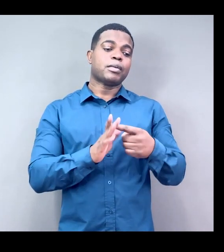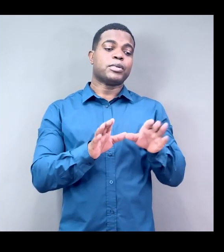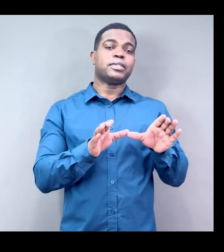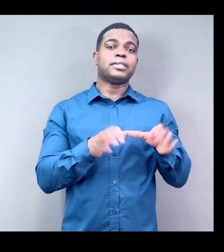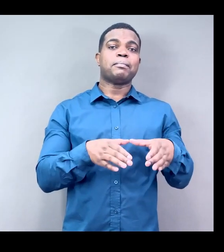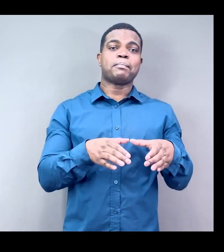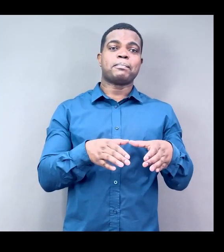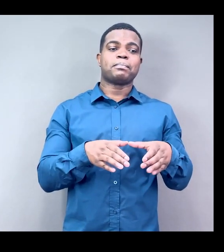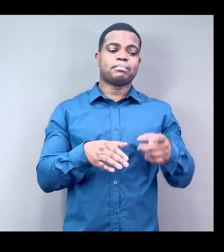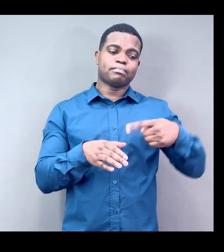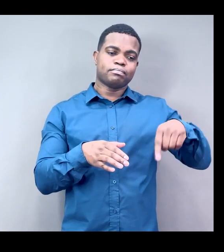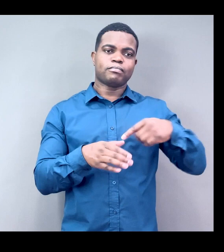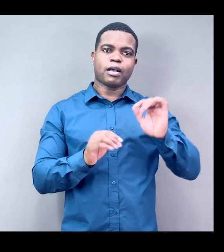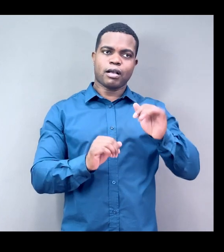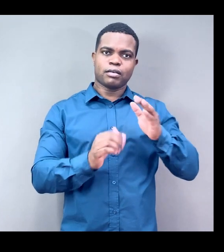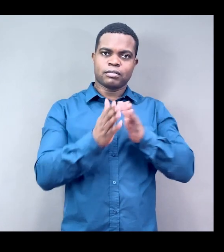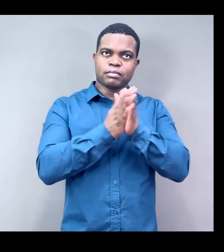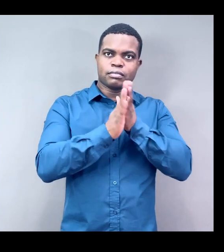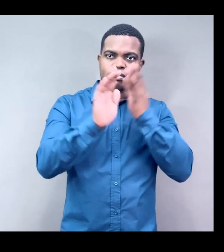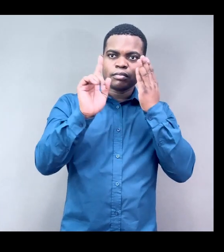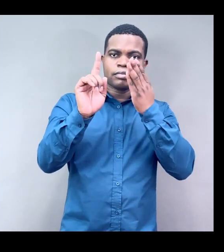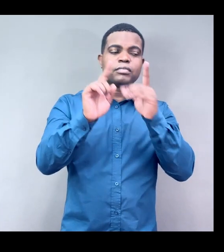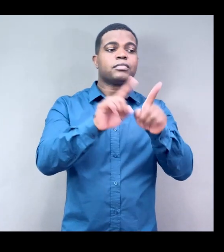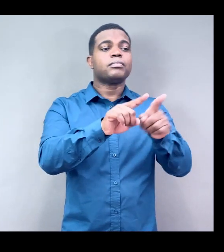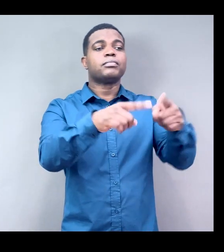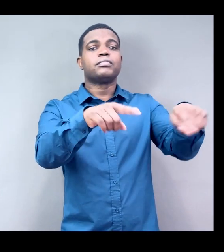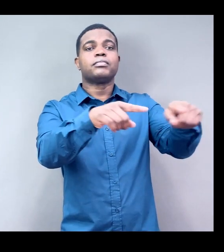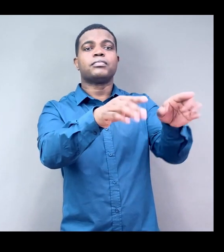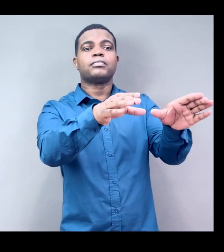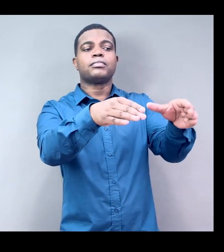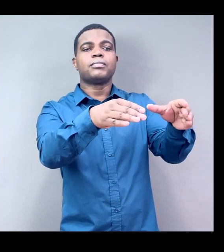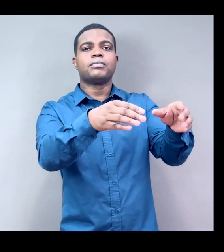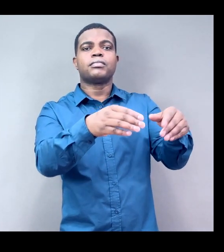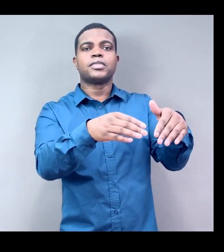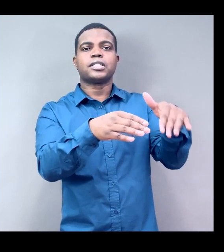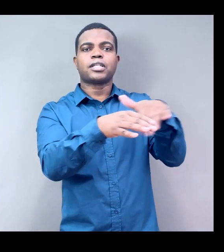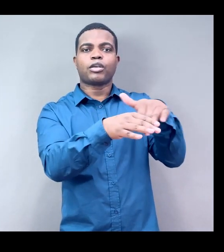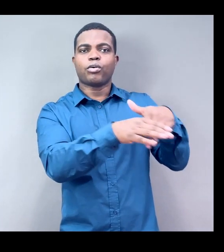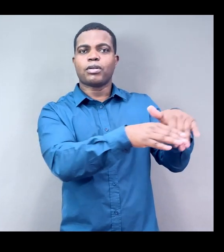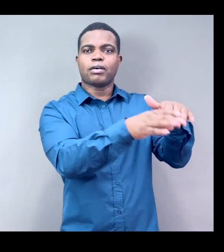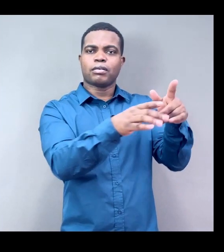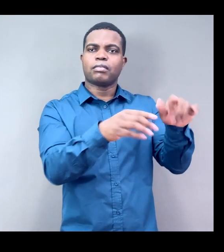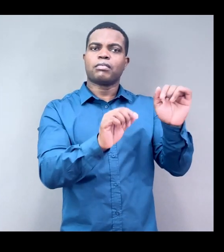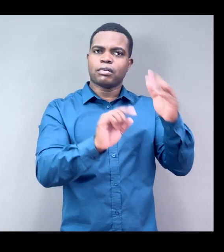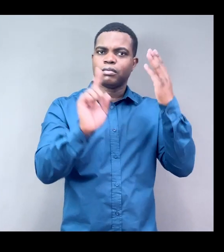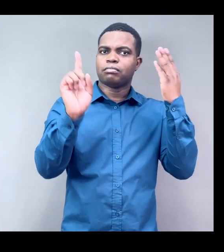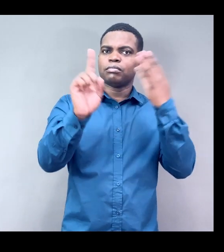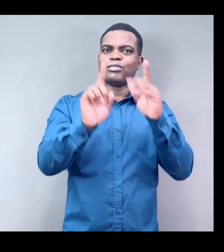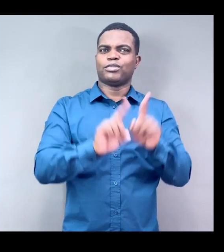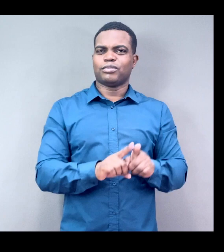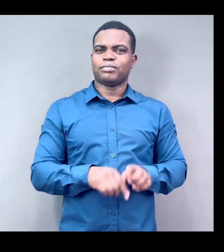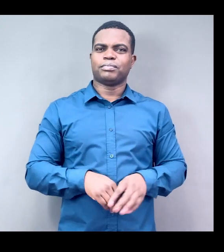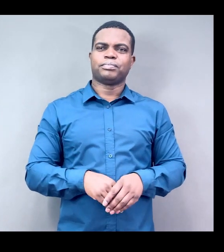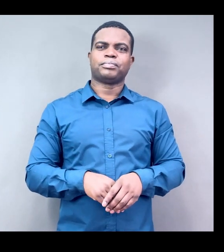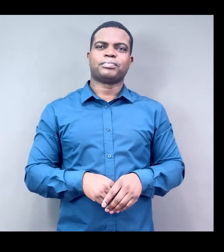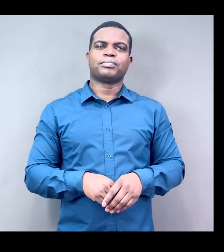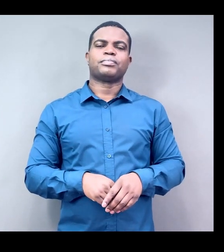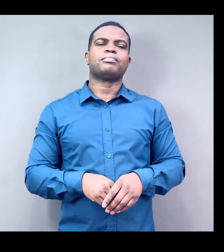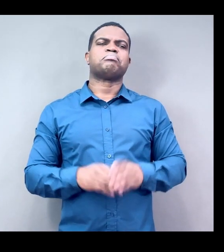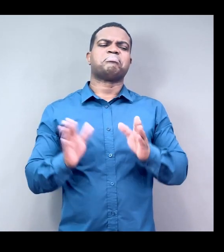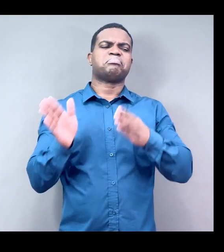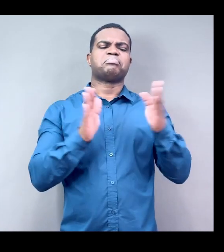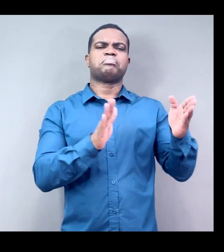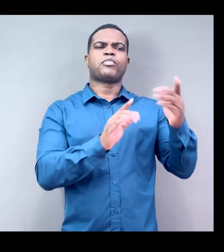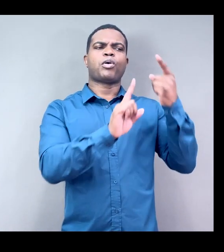you, can inspire your team members, can inspire your stakeholders to work towards a common vision.